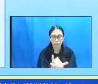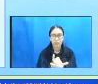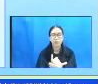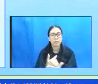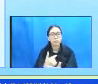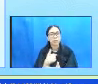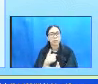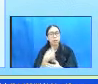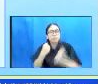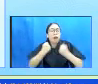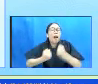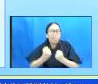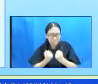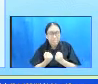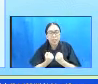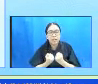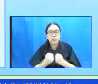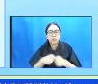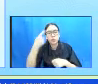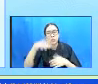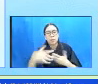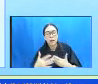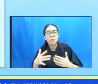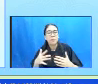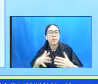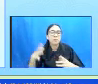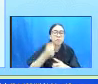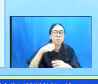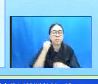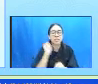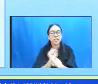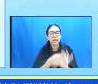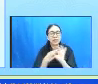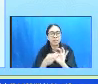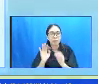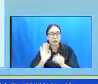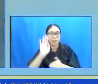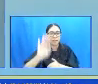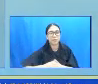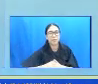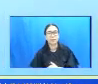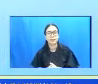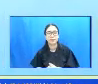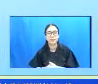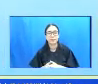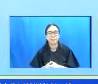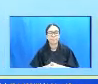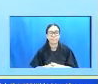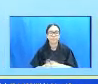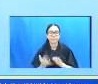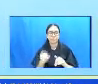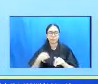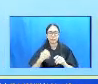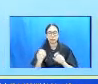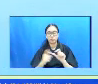global and also local to global and also global to local. Back to you, Jos. Right, so very good